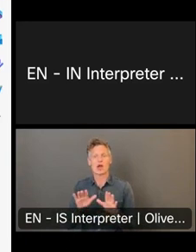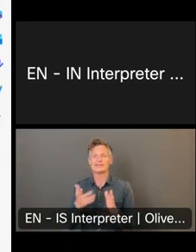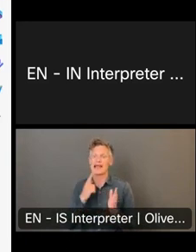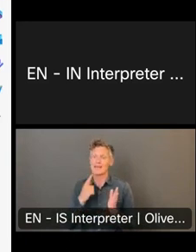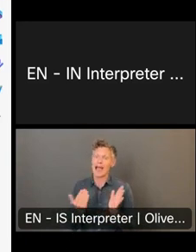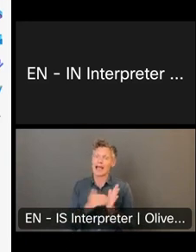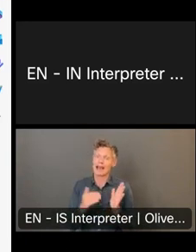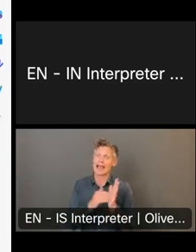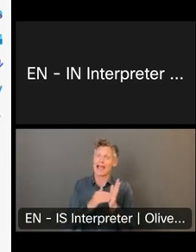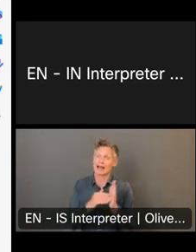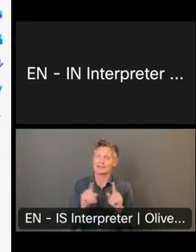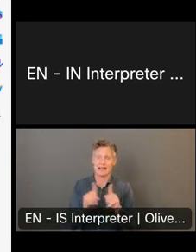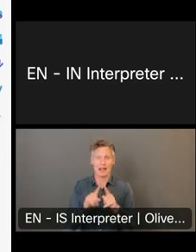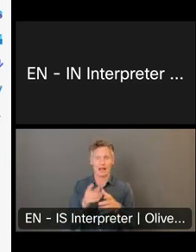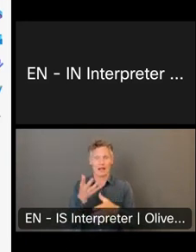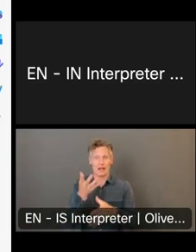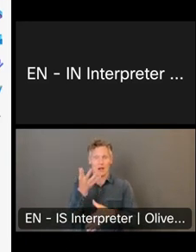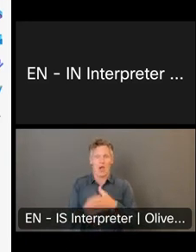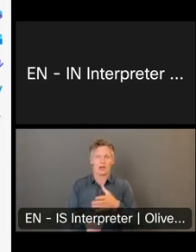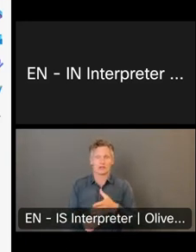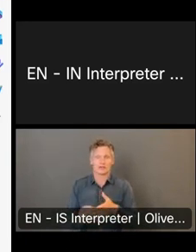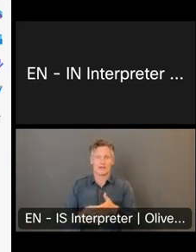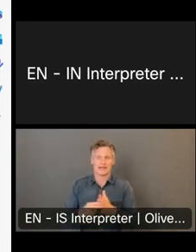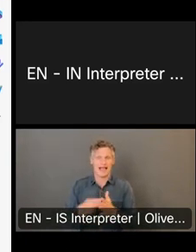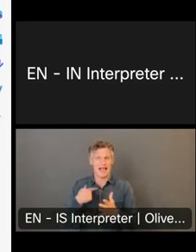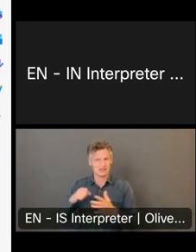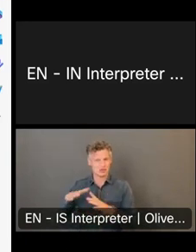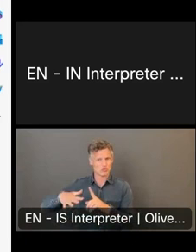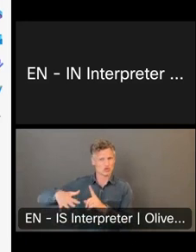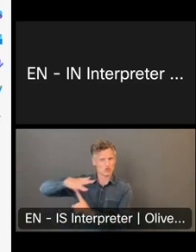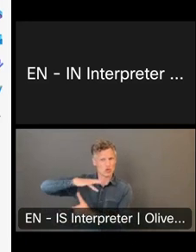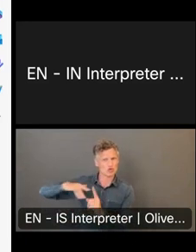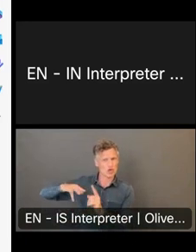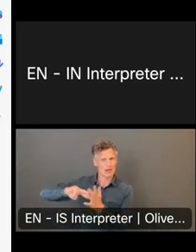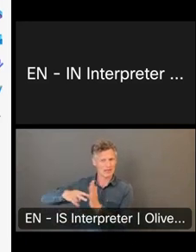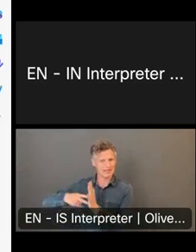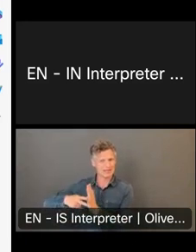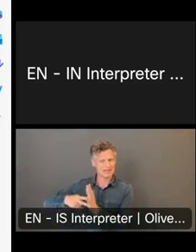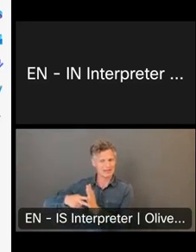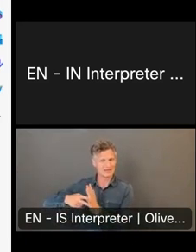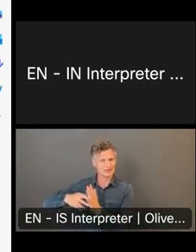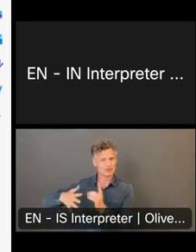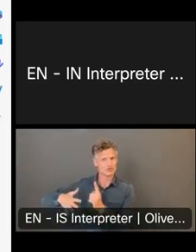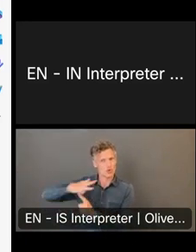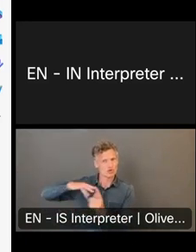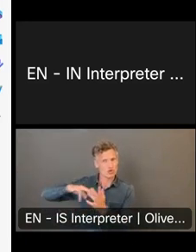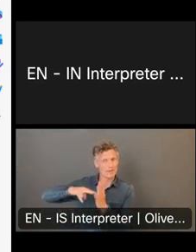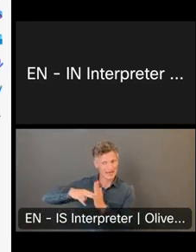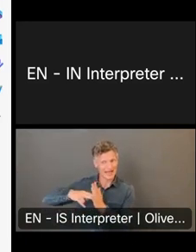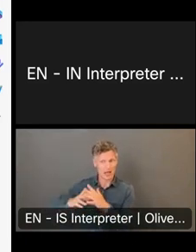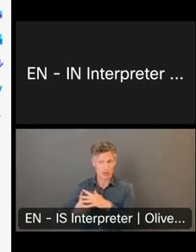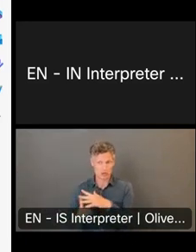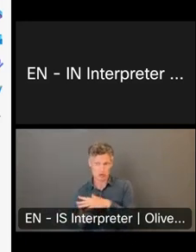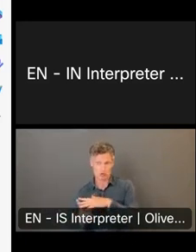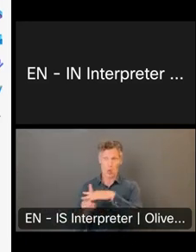that point. Social meaning cannot emerge until there is conventionalization. And then social meaning